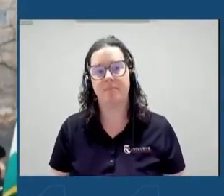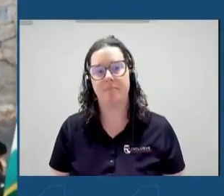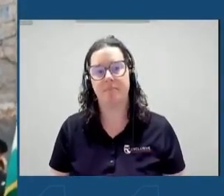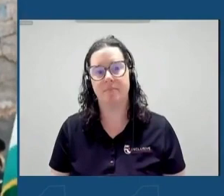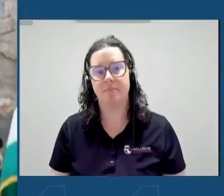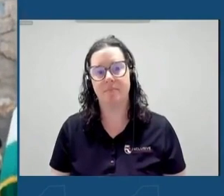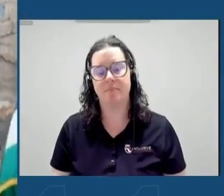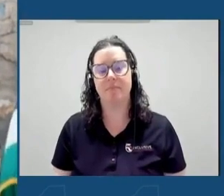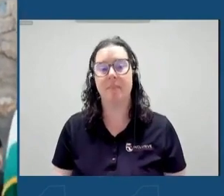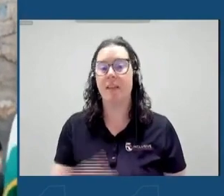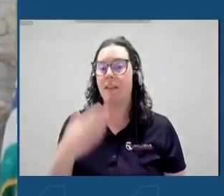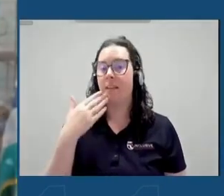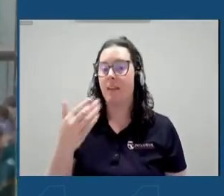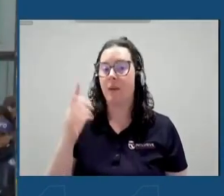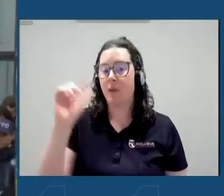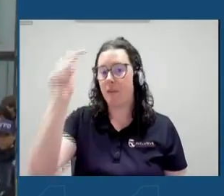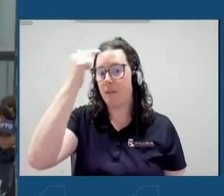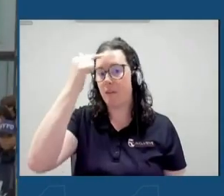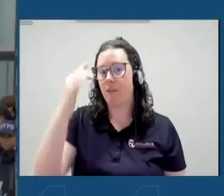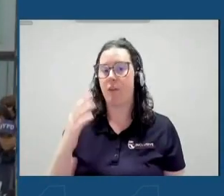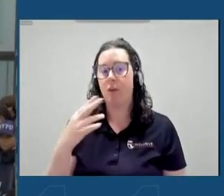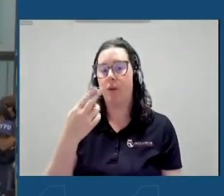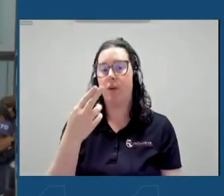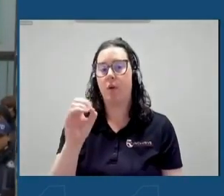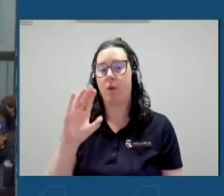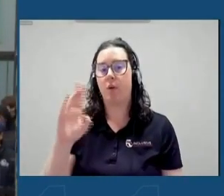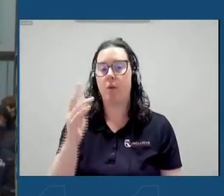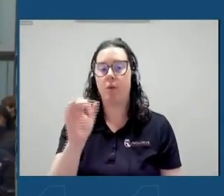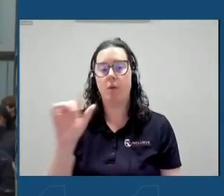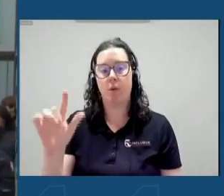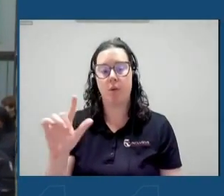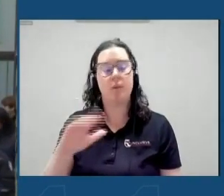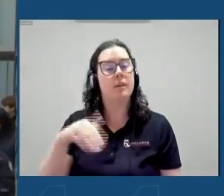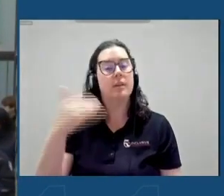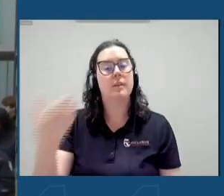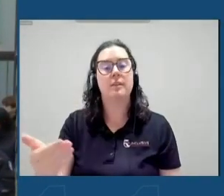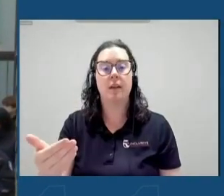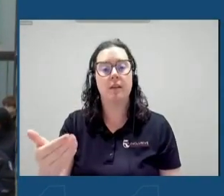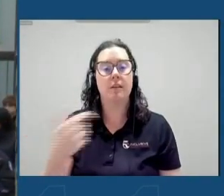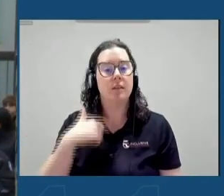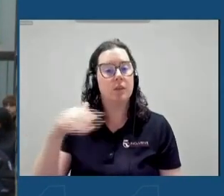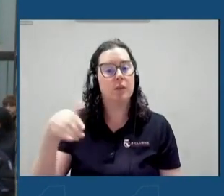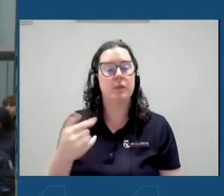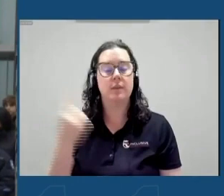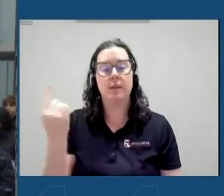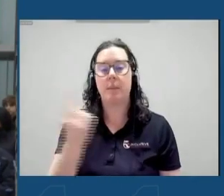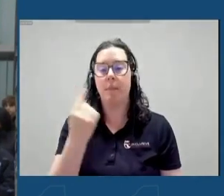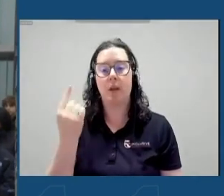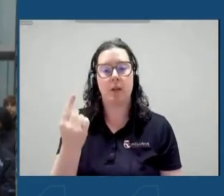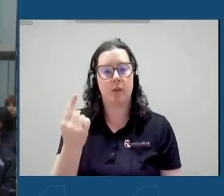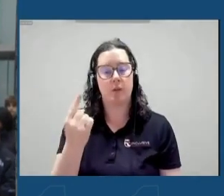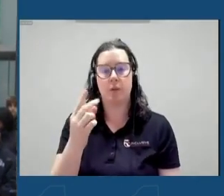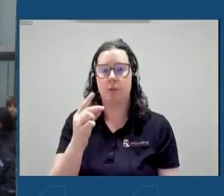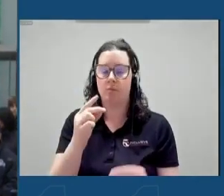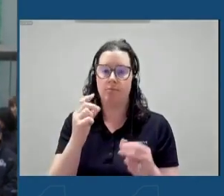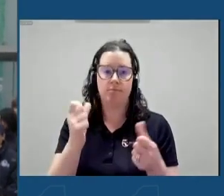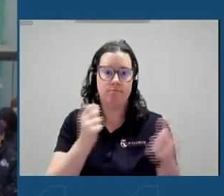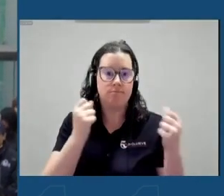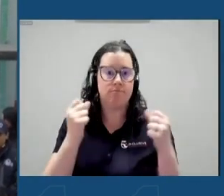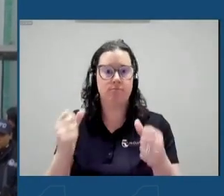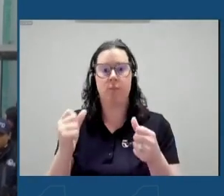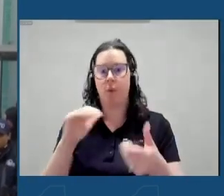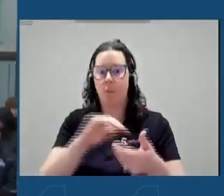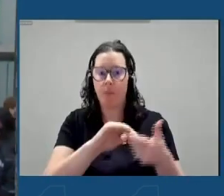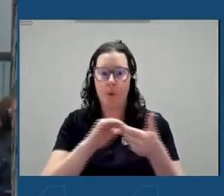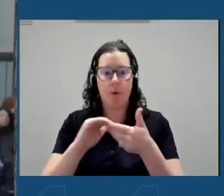Thank you, Governor Hochul. Next, I'd like to introduce someone who's been an immediate and committed partner to the 9/11 Memorial